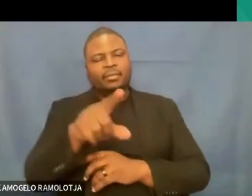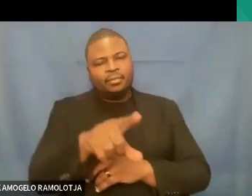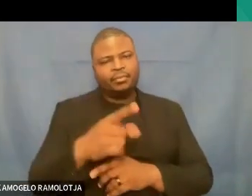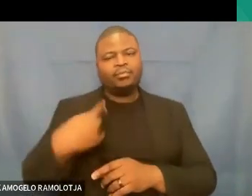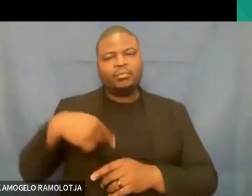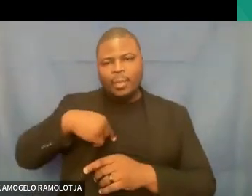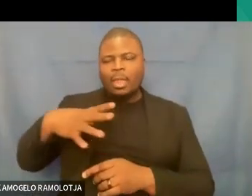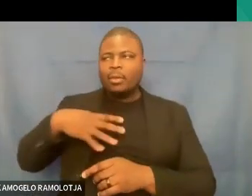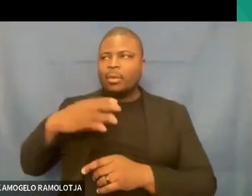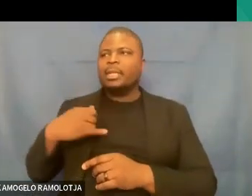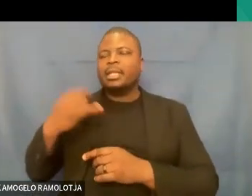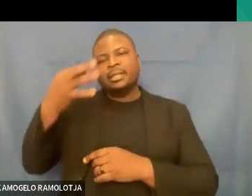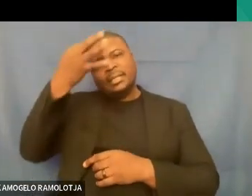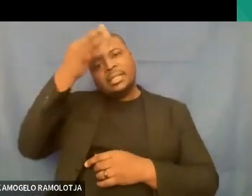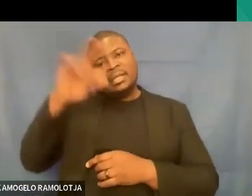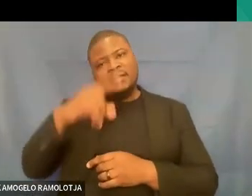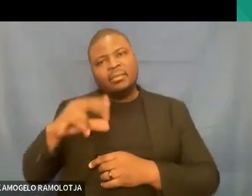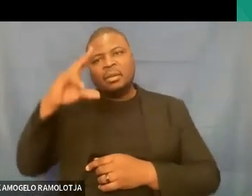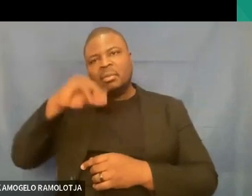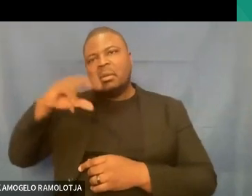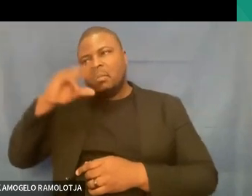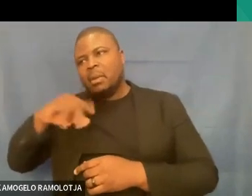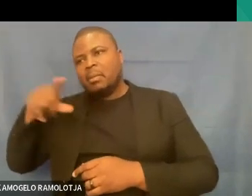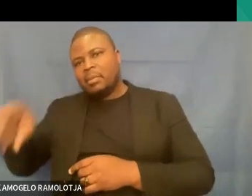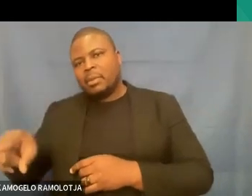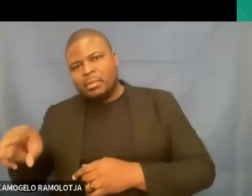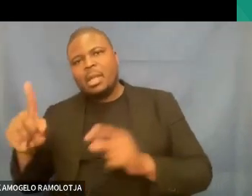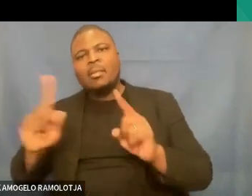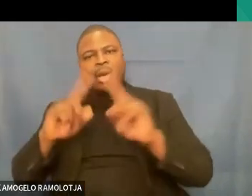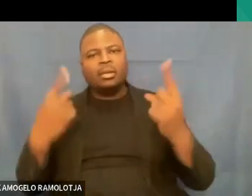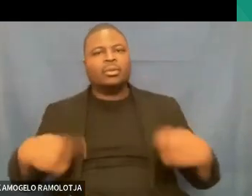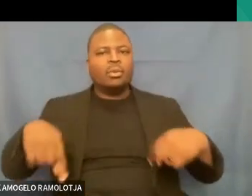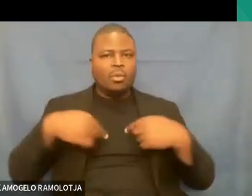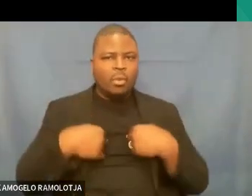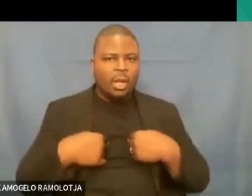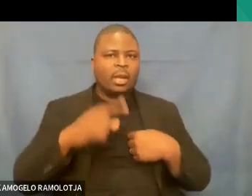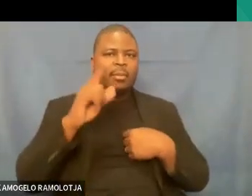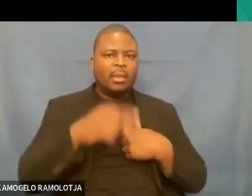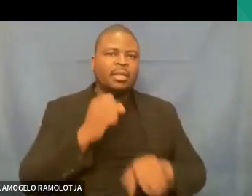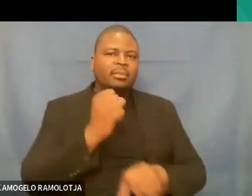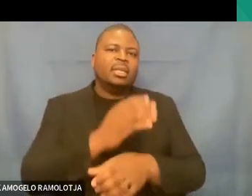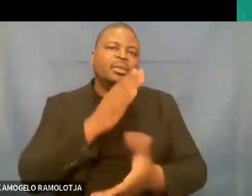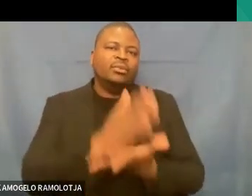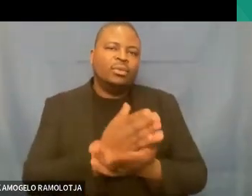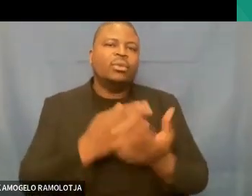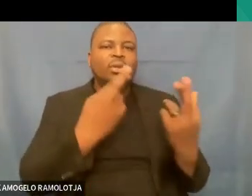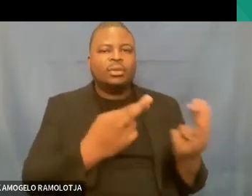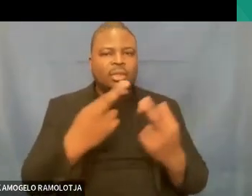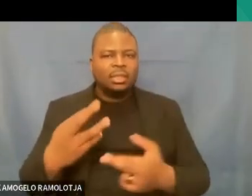Let's stop just talking about inclusion, but let us ensure that we resource inclusion.